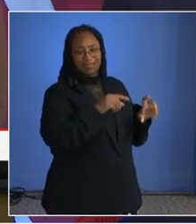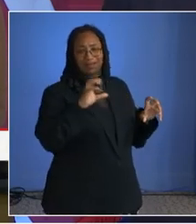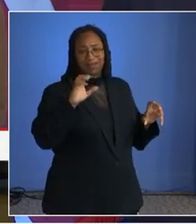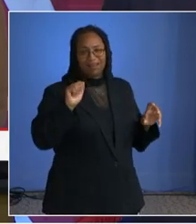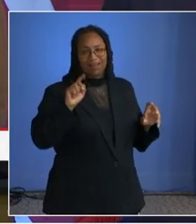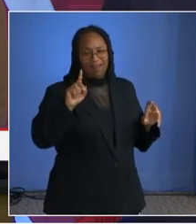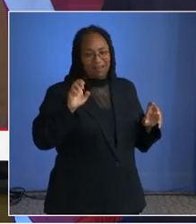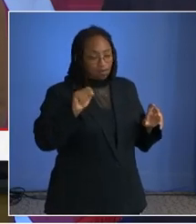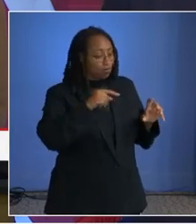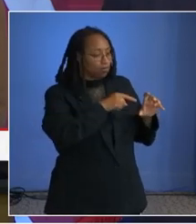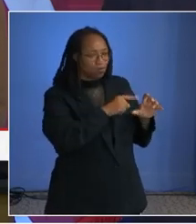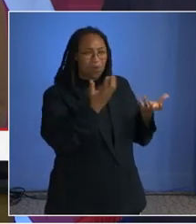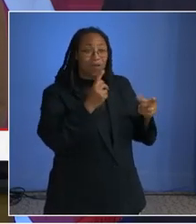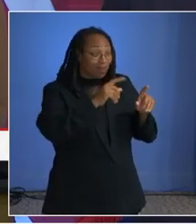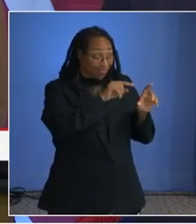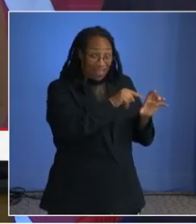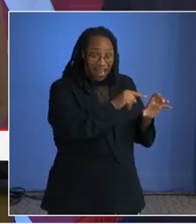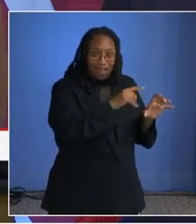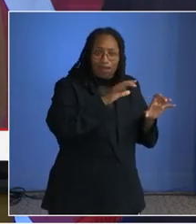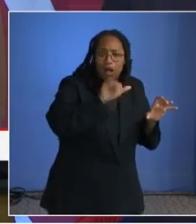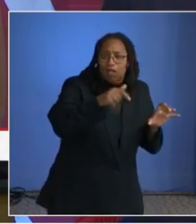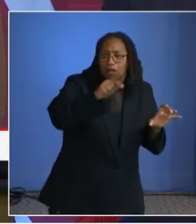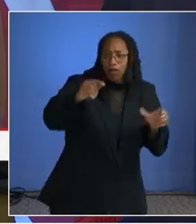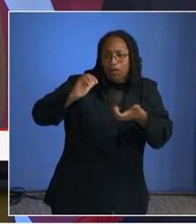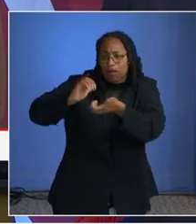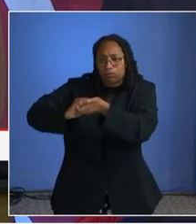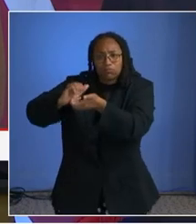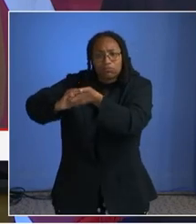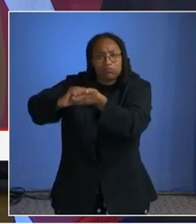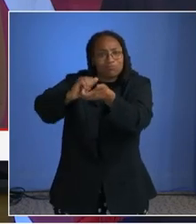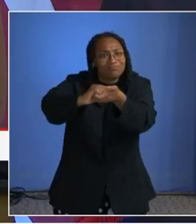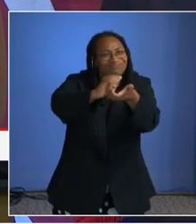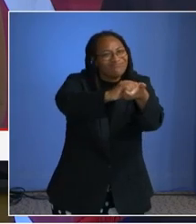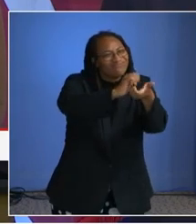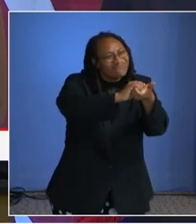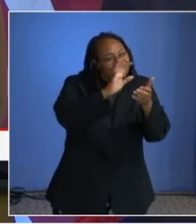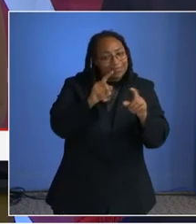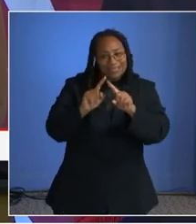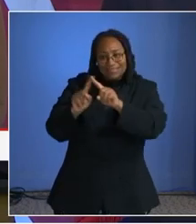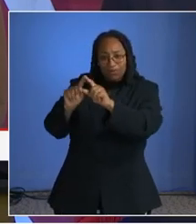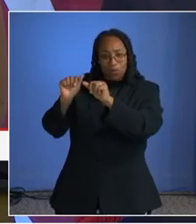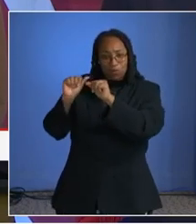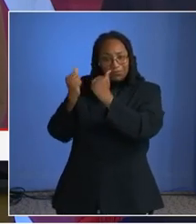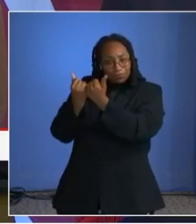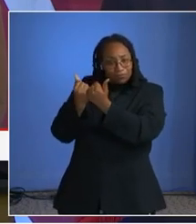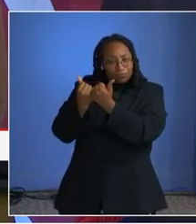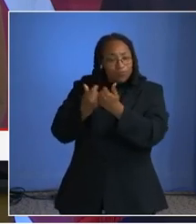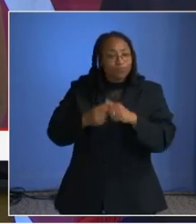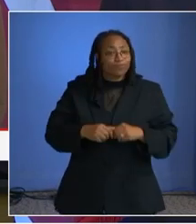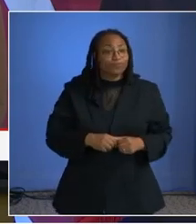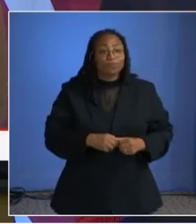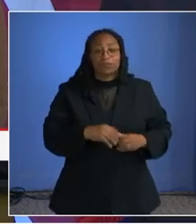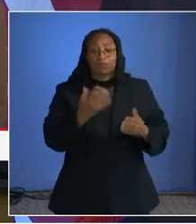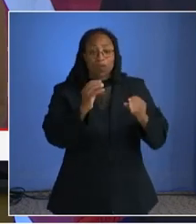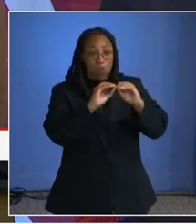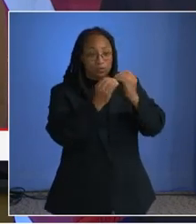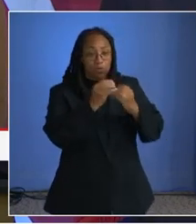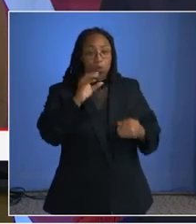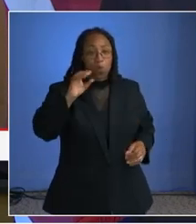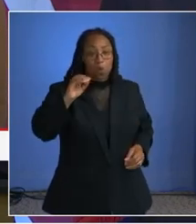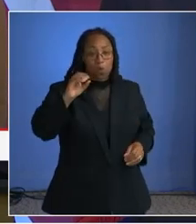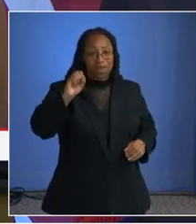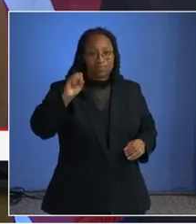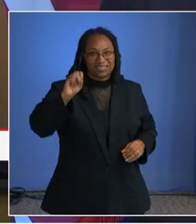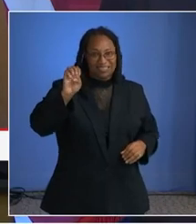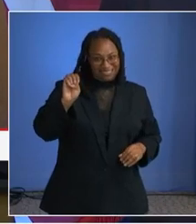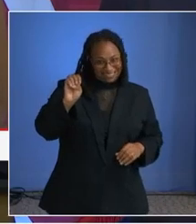DC Health, to really get that going, because we've seen a lot of success. And so these are, of course, there's hiring bonuses and all that you're talking about,